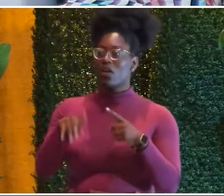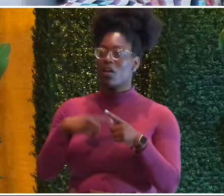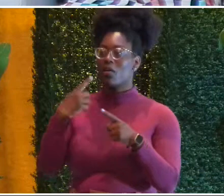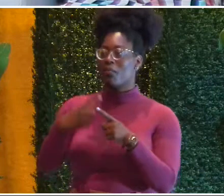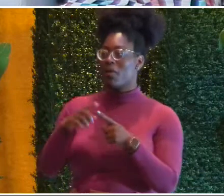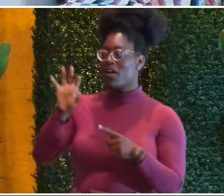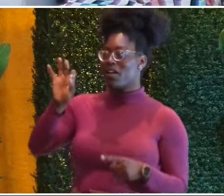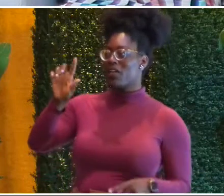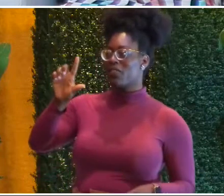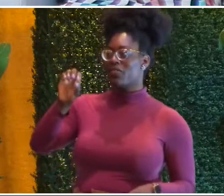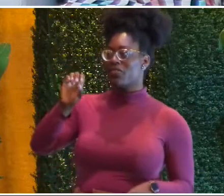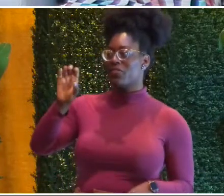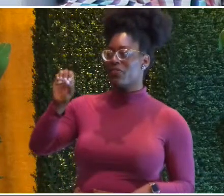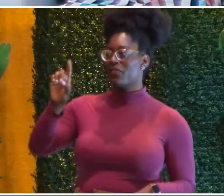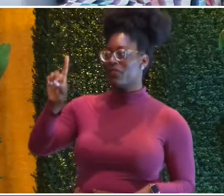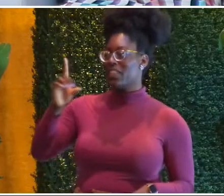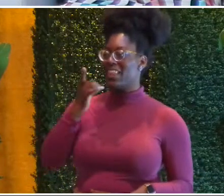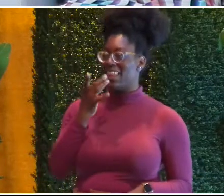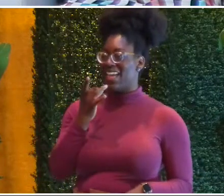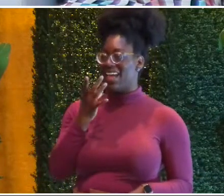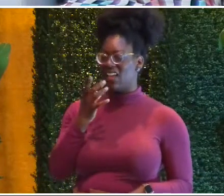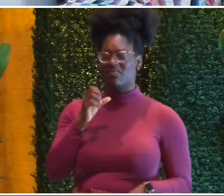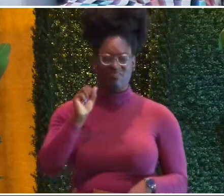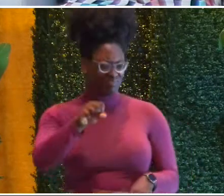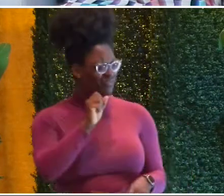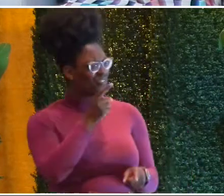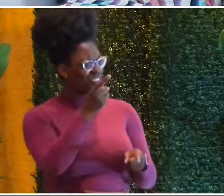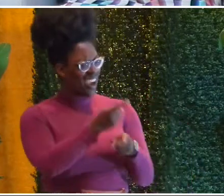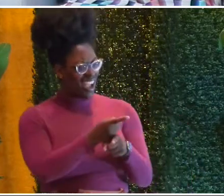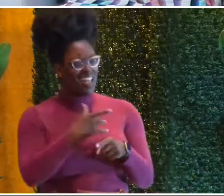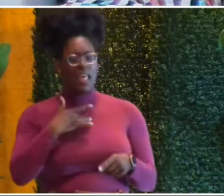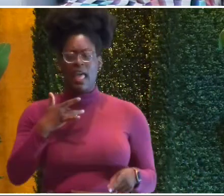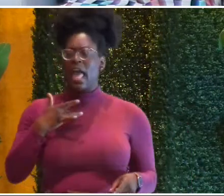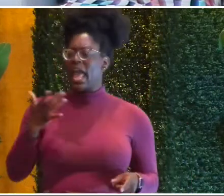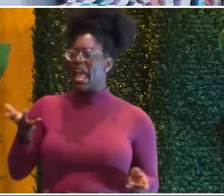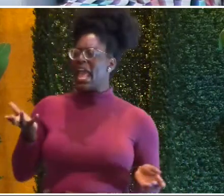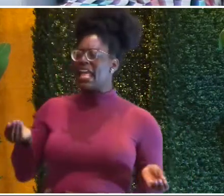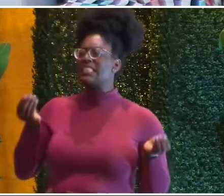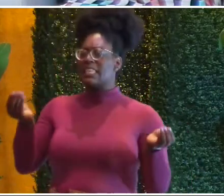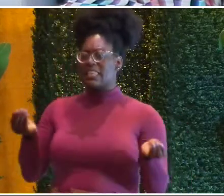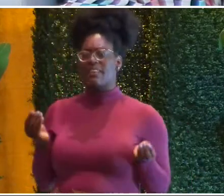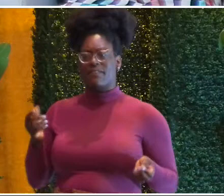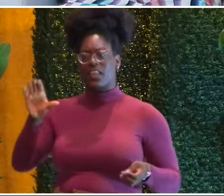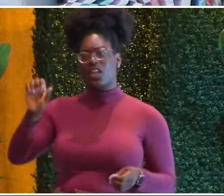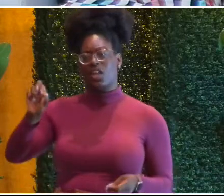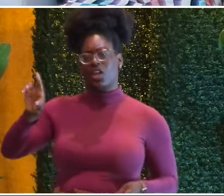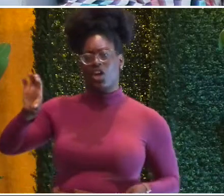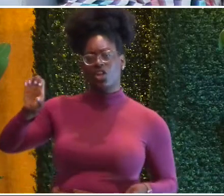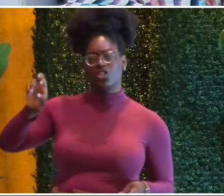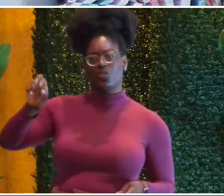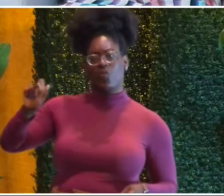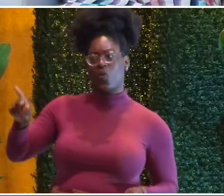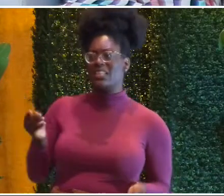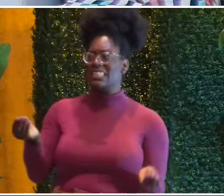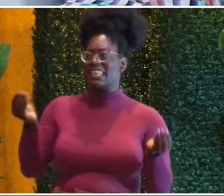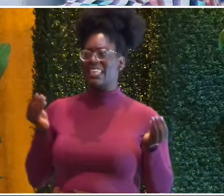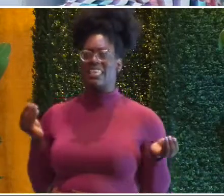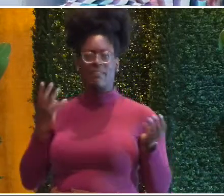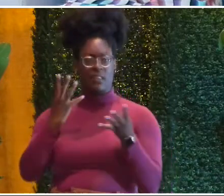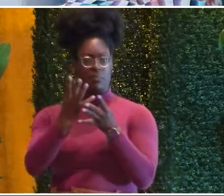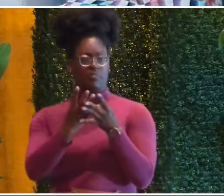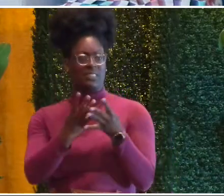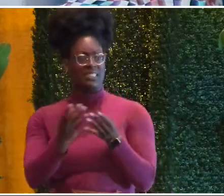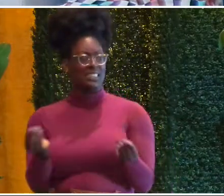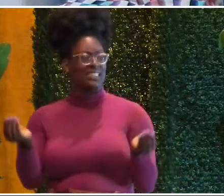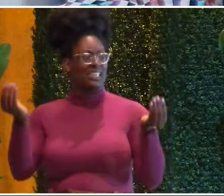happening like up here. I was trying to keep it down. It's feeling carceral. It's feeling carceral. It's given, I'm 16 years old and